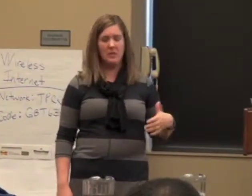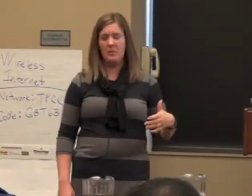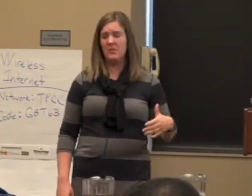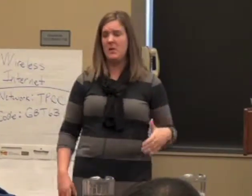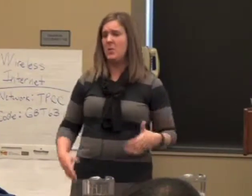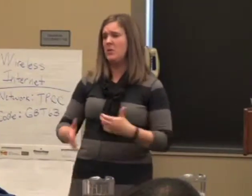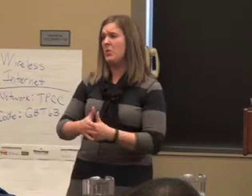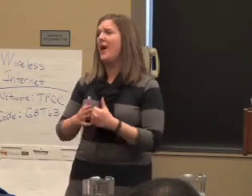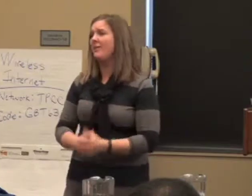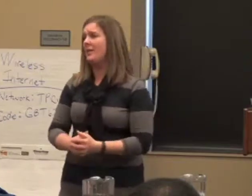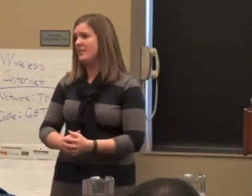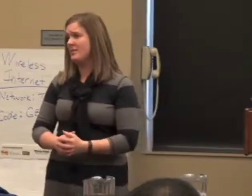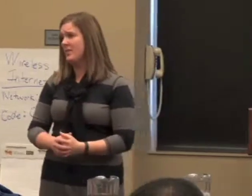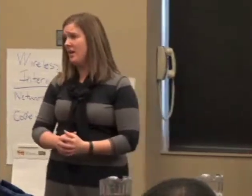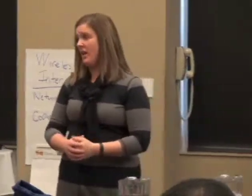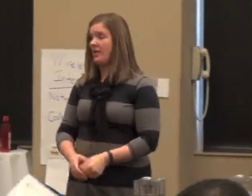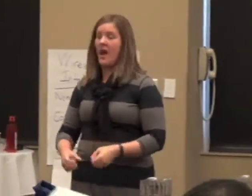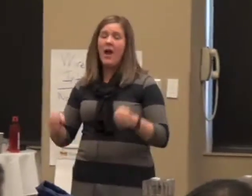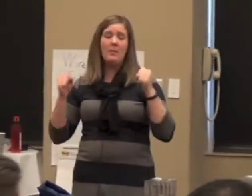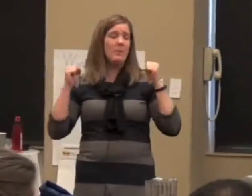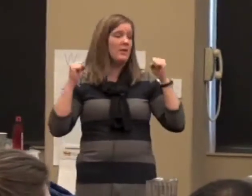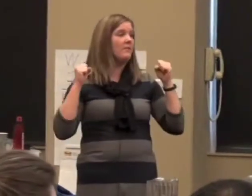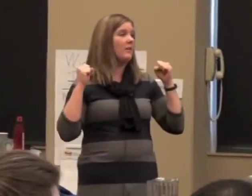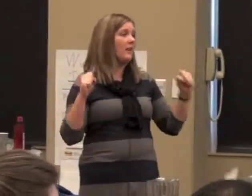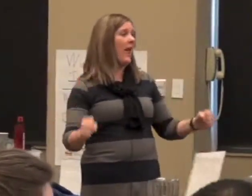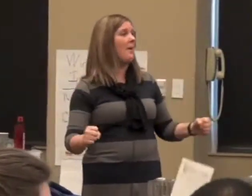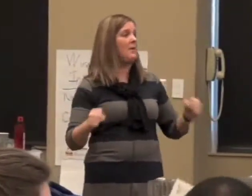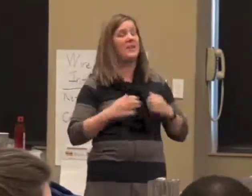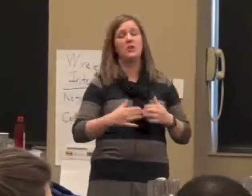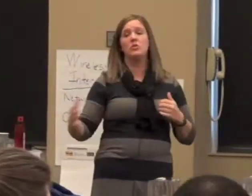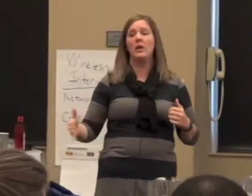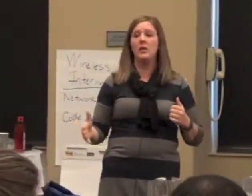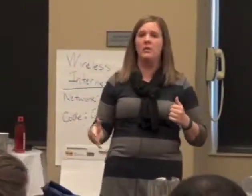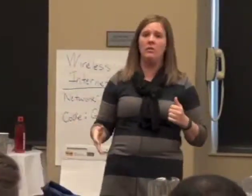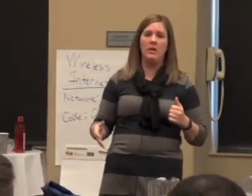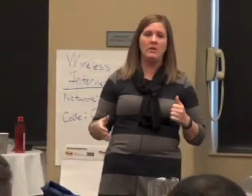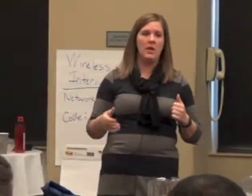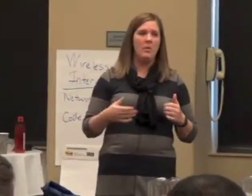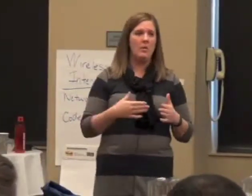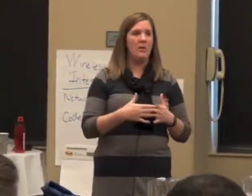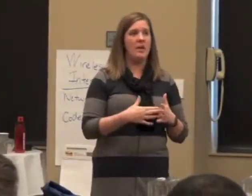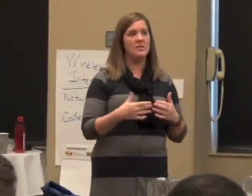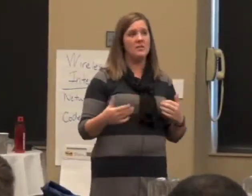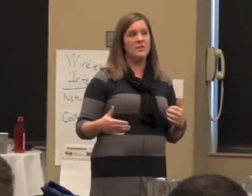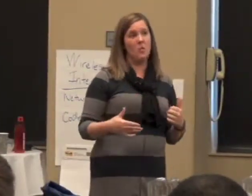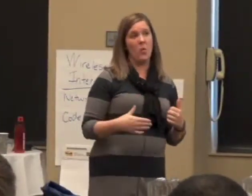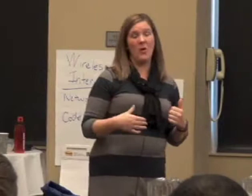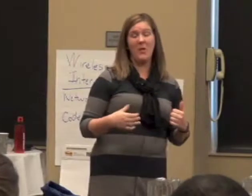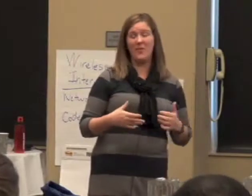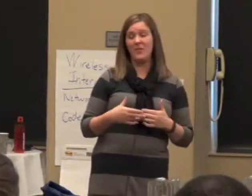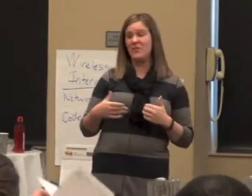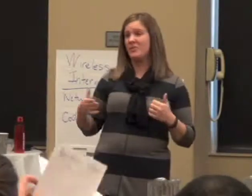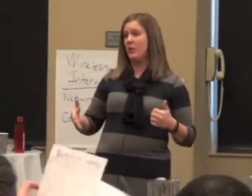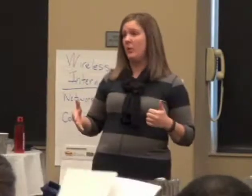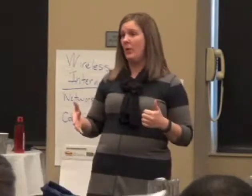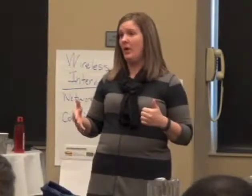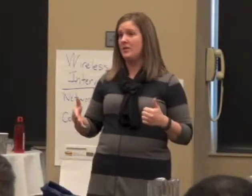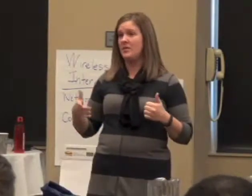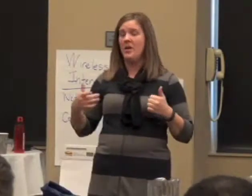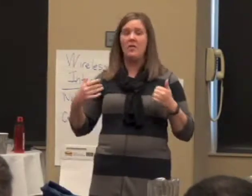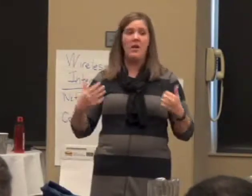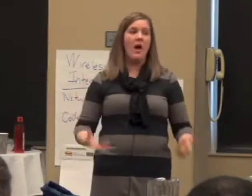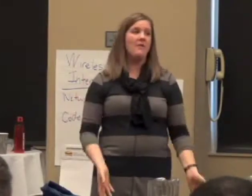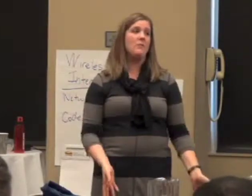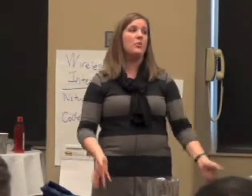and I hear people say, well, we tried this. And I'm very happy that they're trying new things, but because it didn't work in the first 3